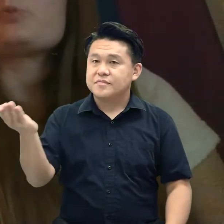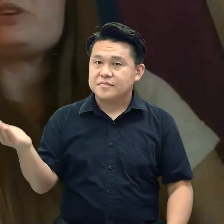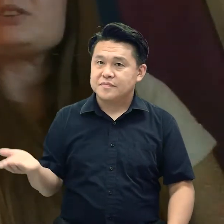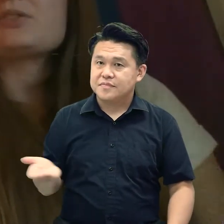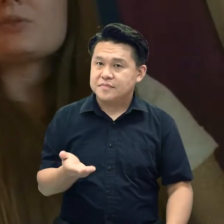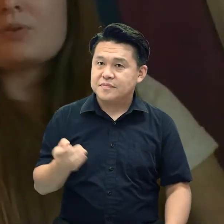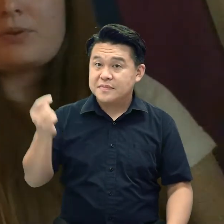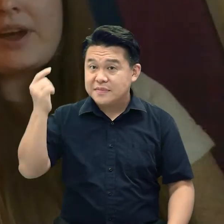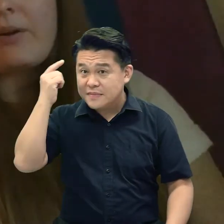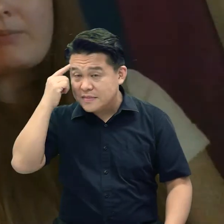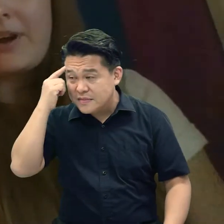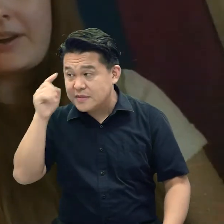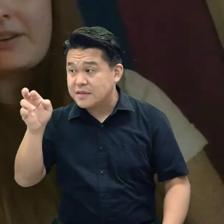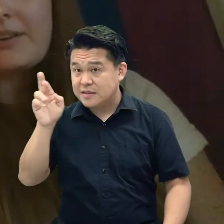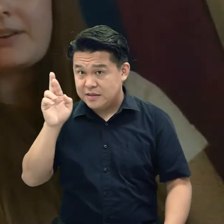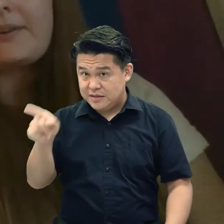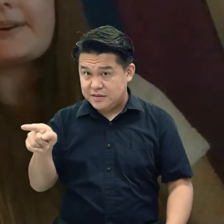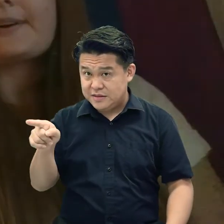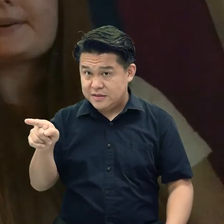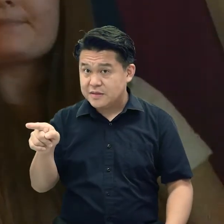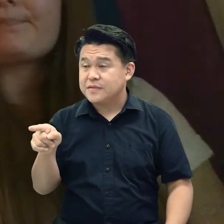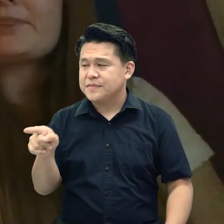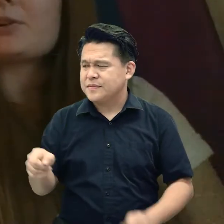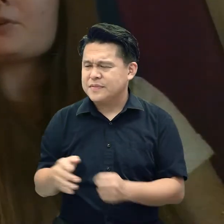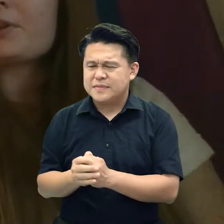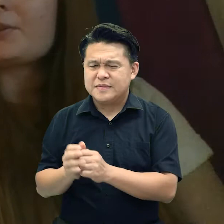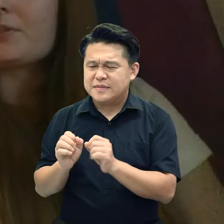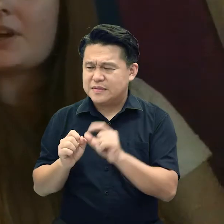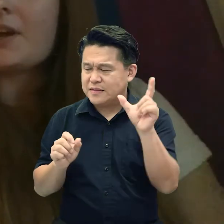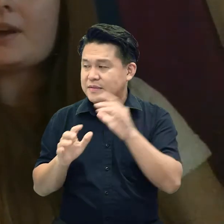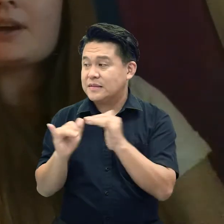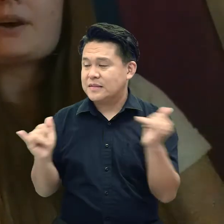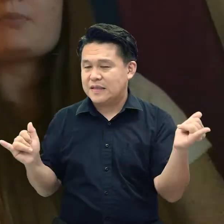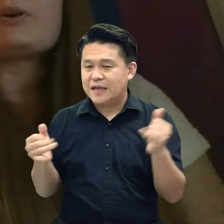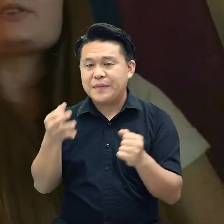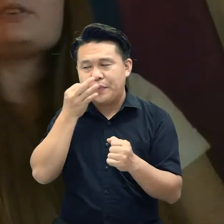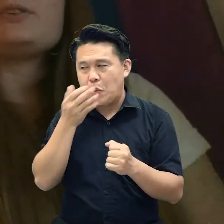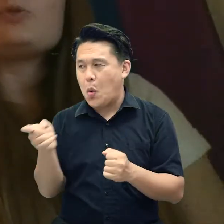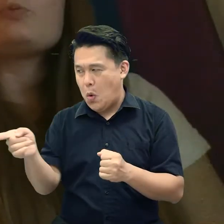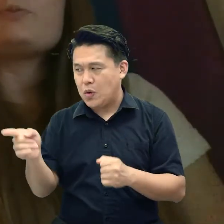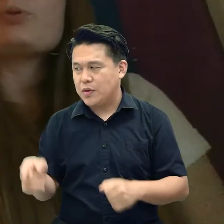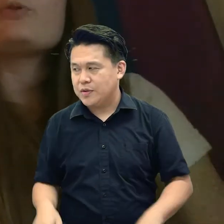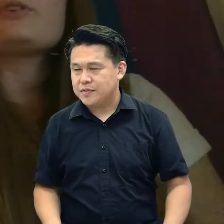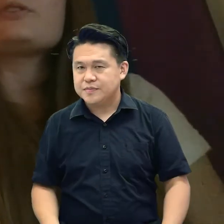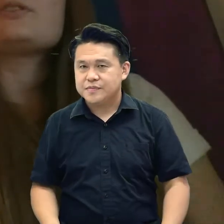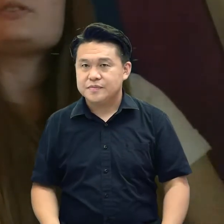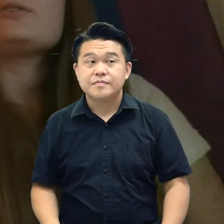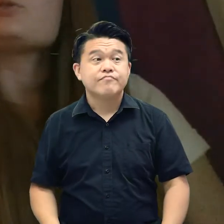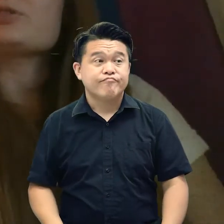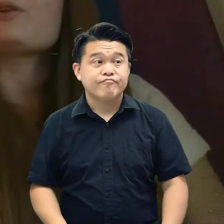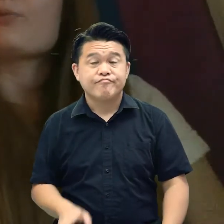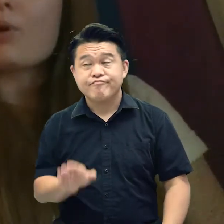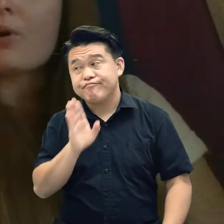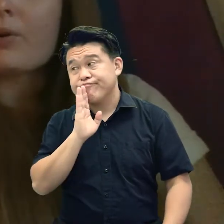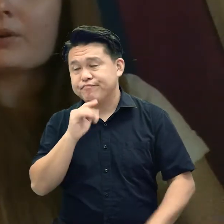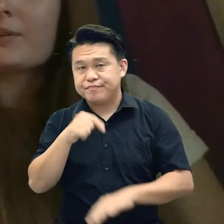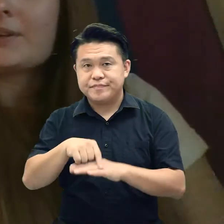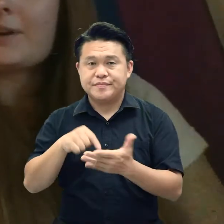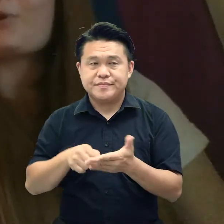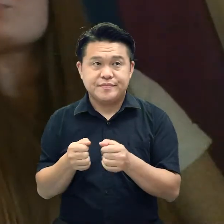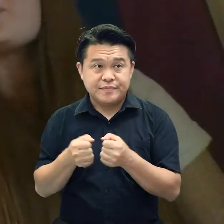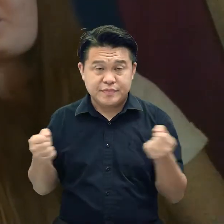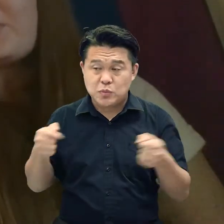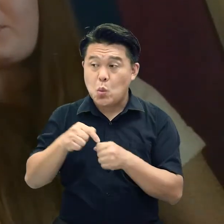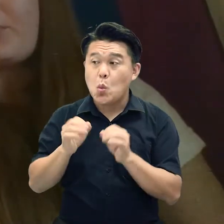by not being so narrow-minded. It's another thing to say, but you will be proven yourself